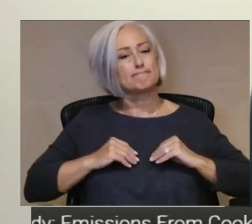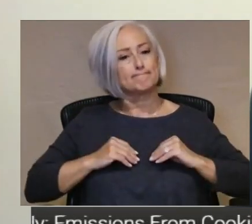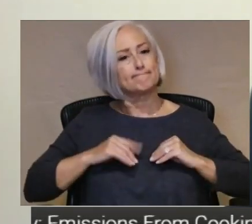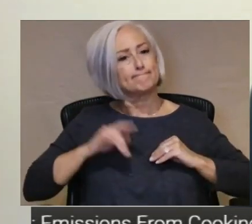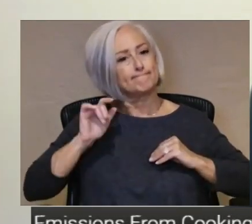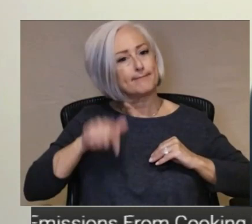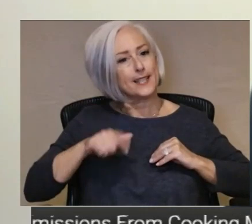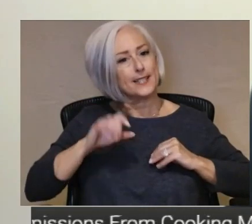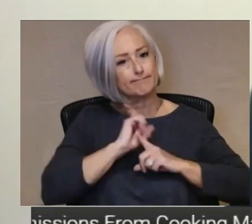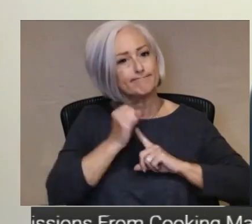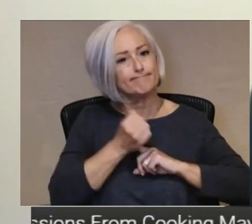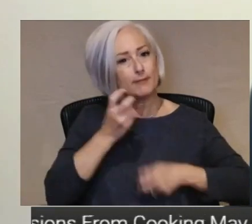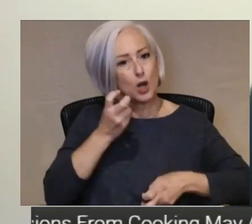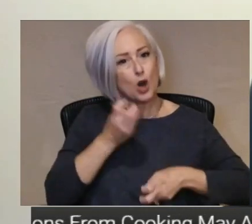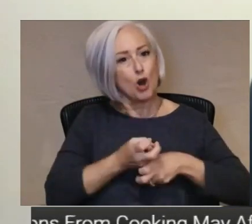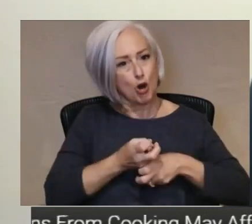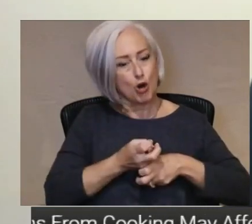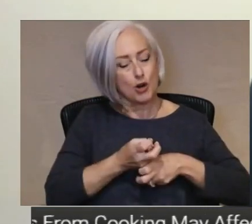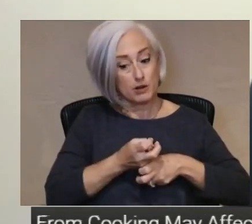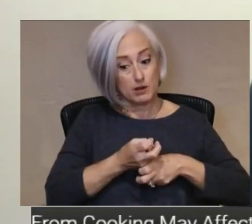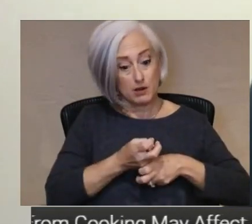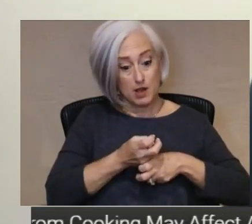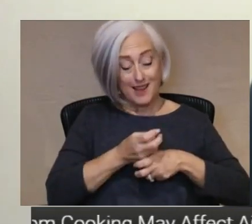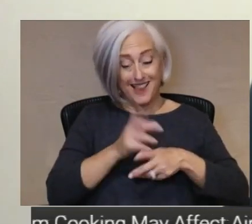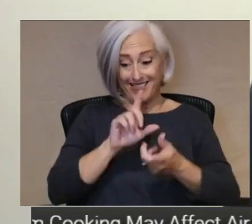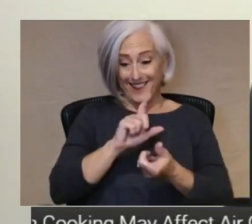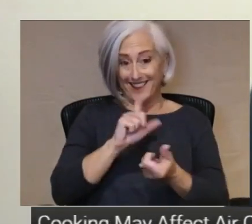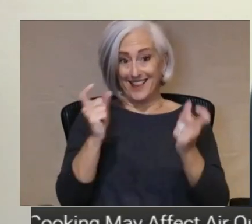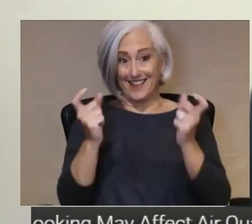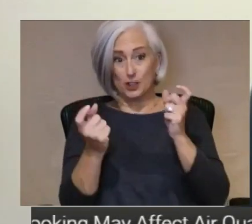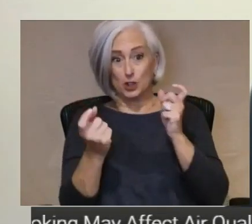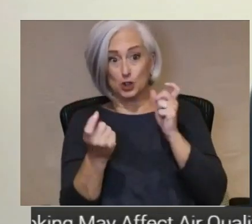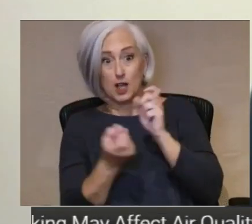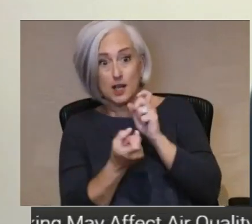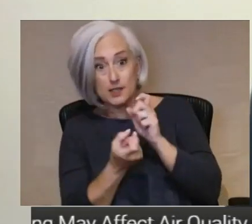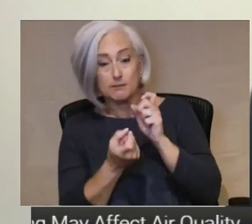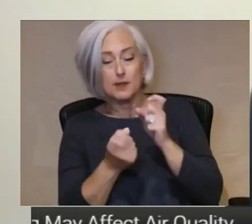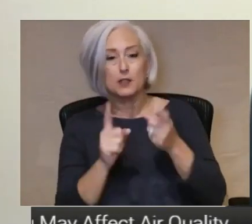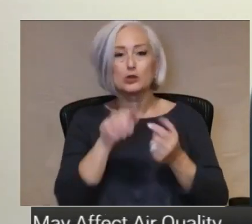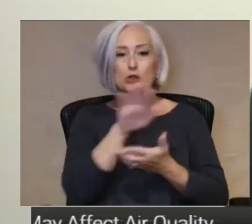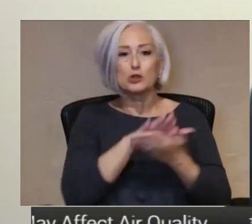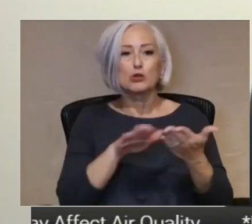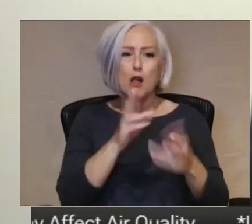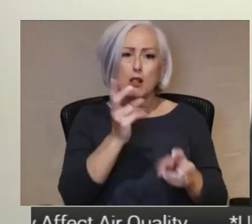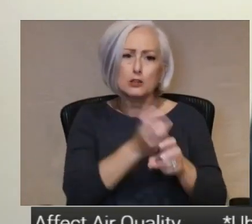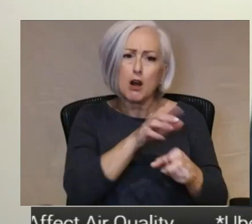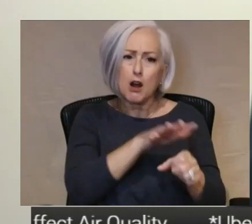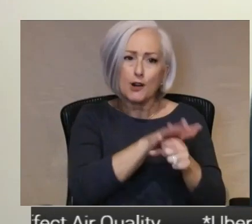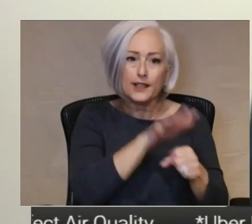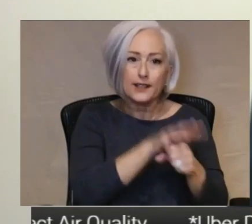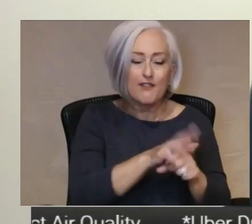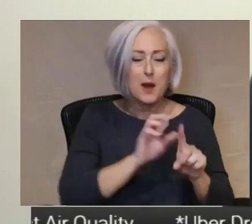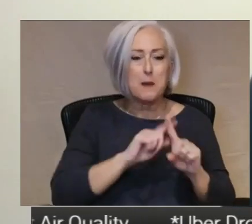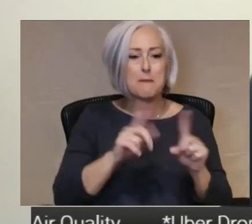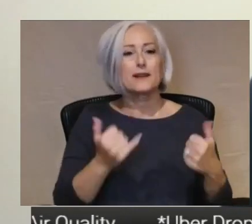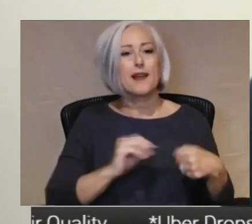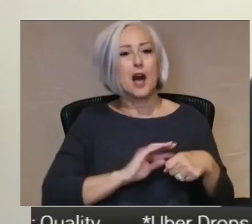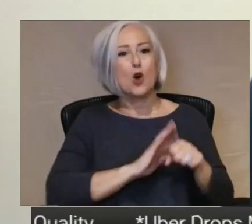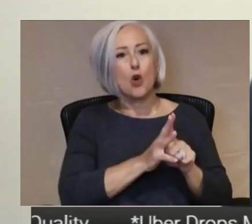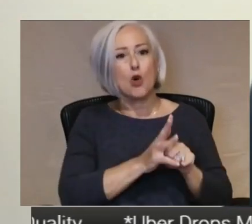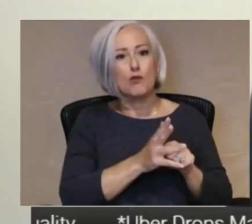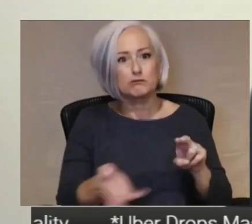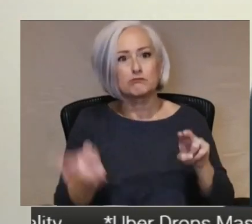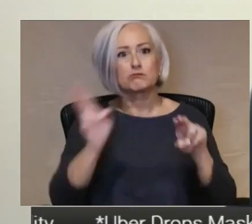it was already going to be a period of adjustment. This complicated it, made it much harder. So the more that we can actually identify with and own and accept